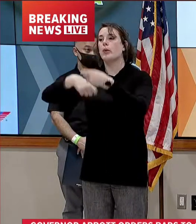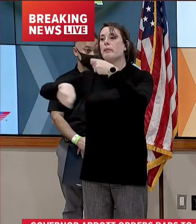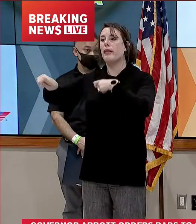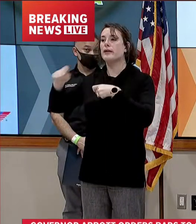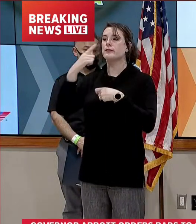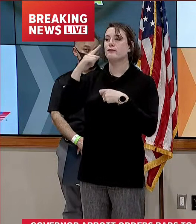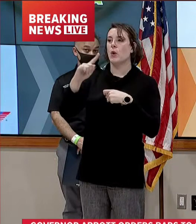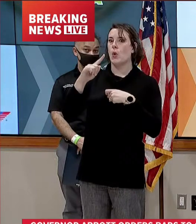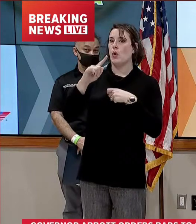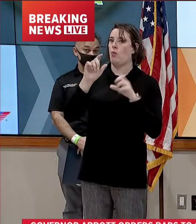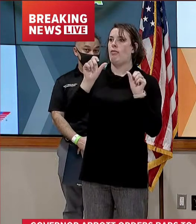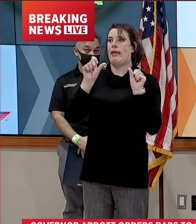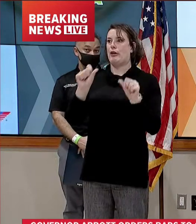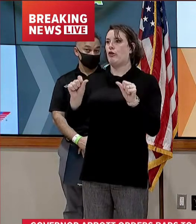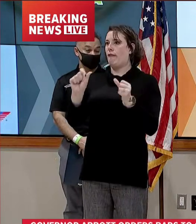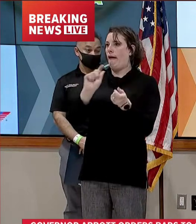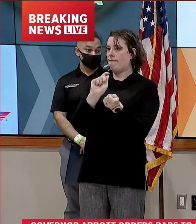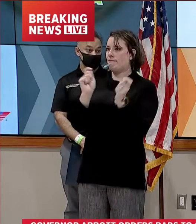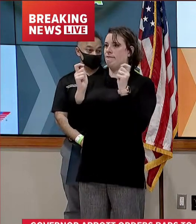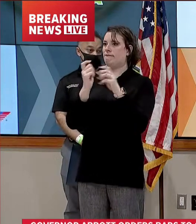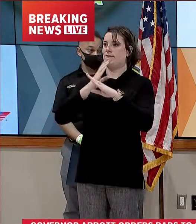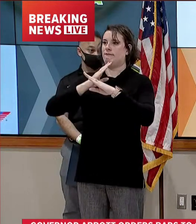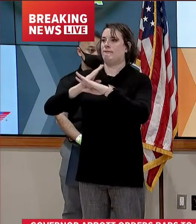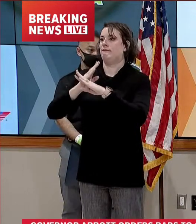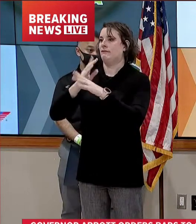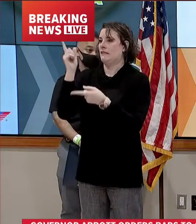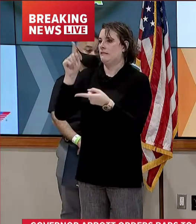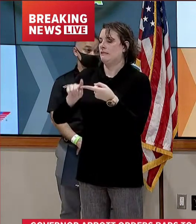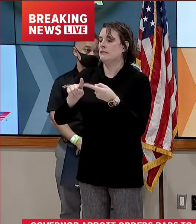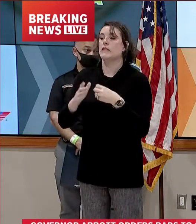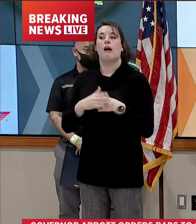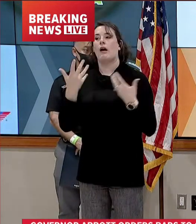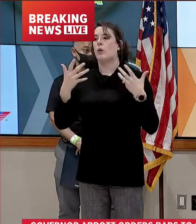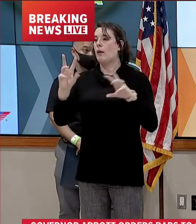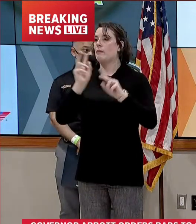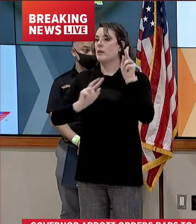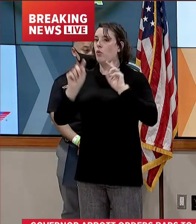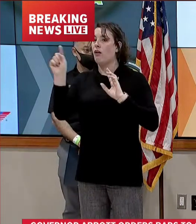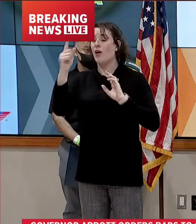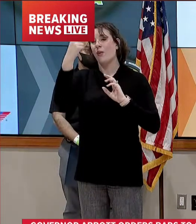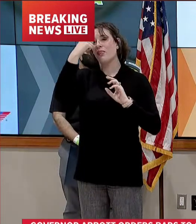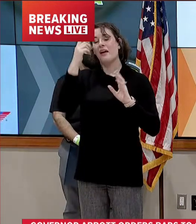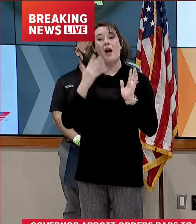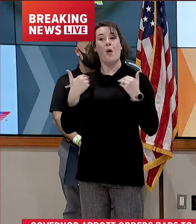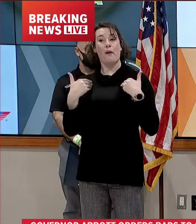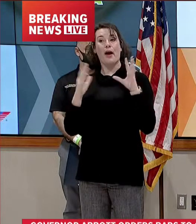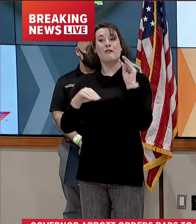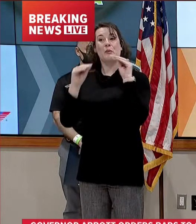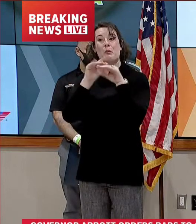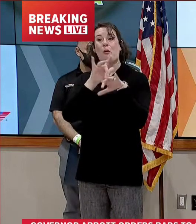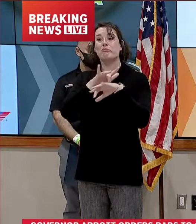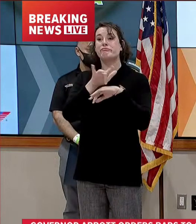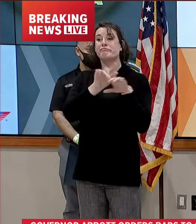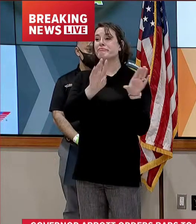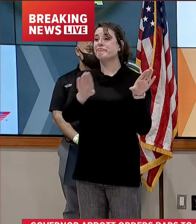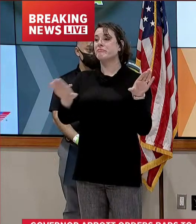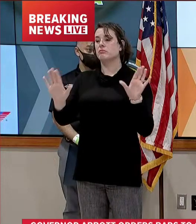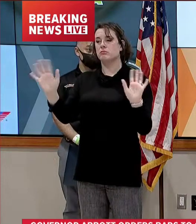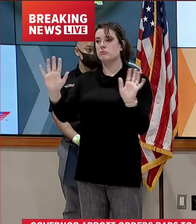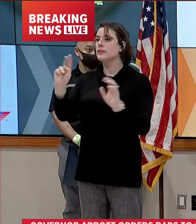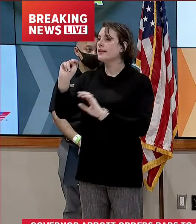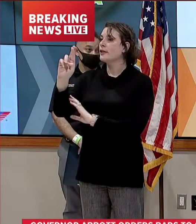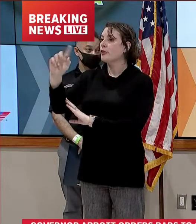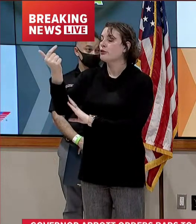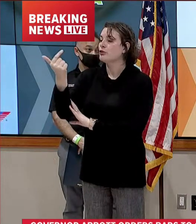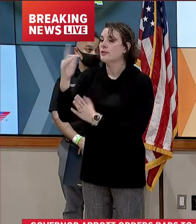the capacity they could have created. I don't want folks to see this as additional capacity that we have. NRG Medical